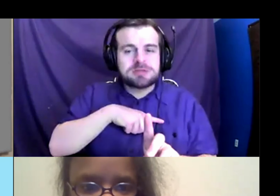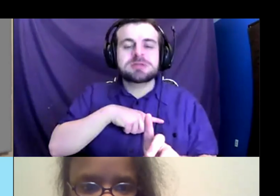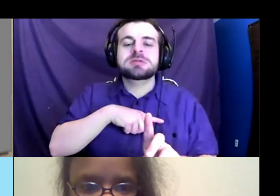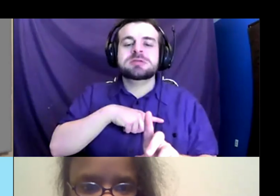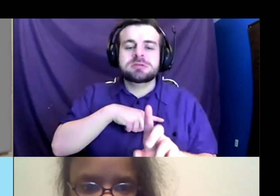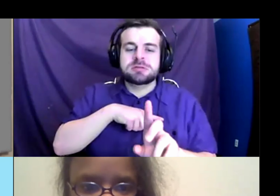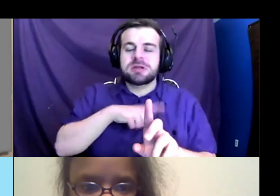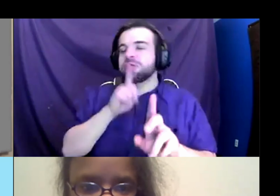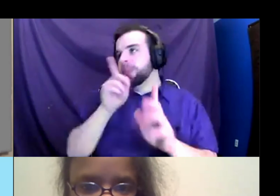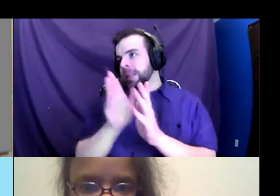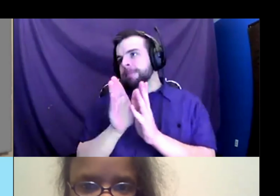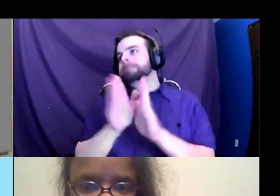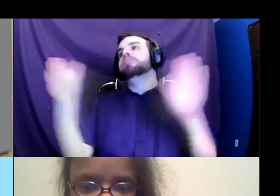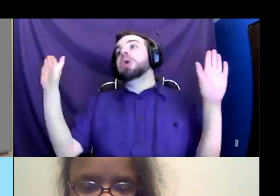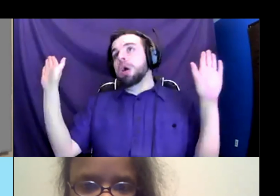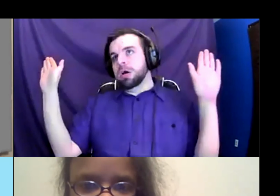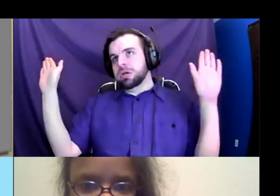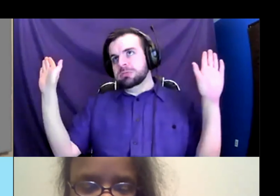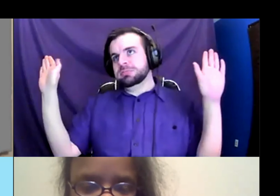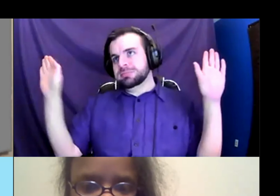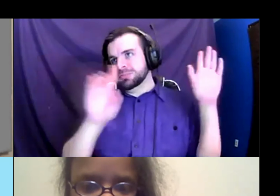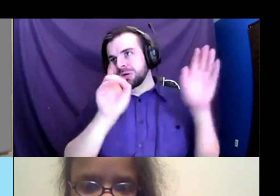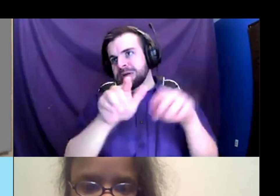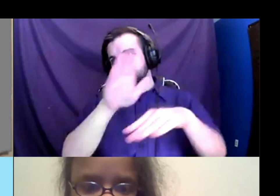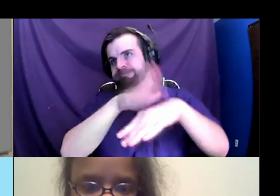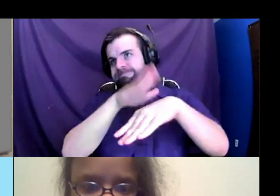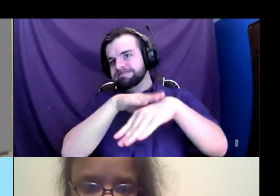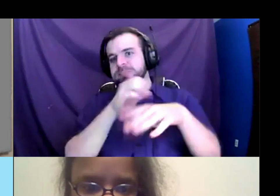question. So I just thought I would